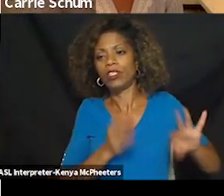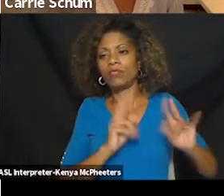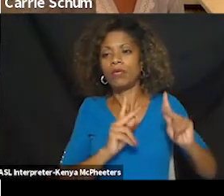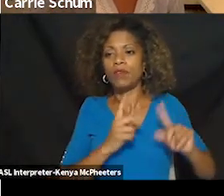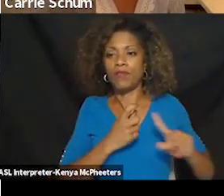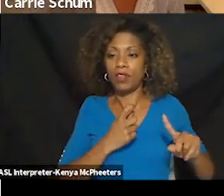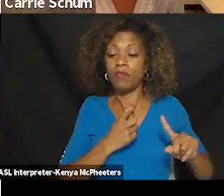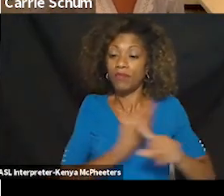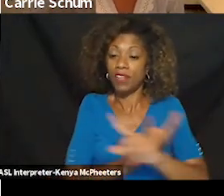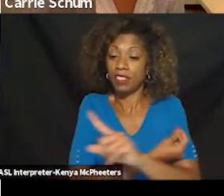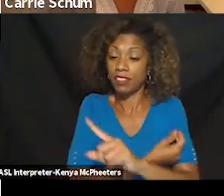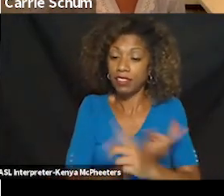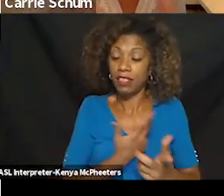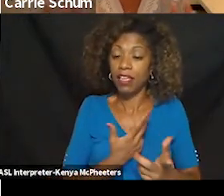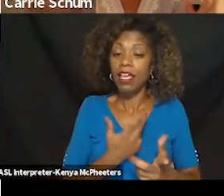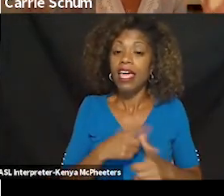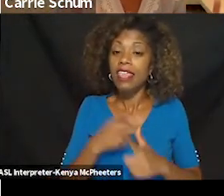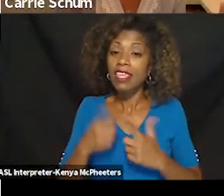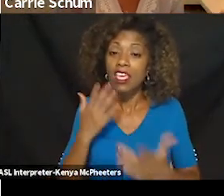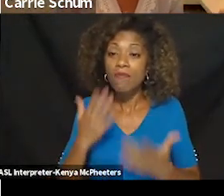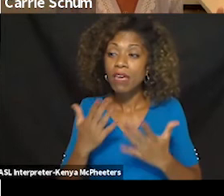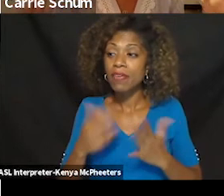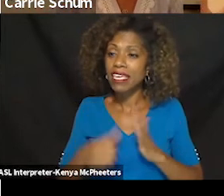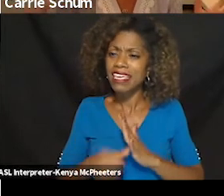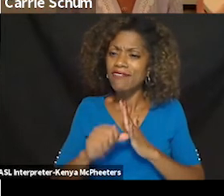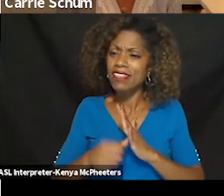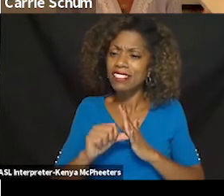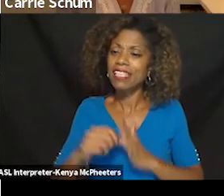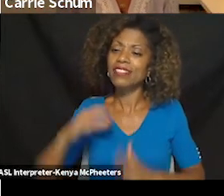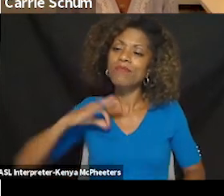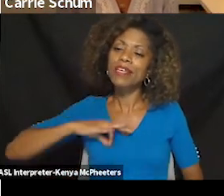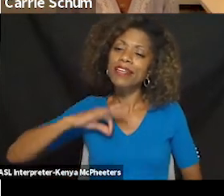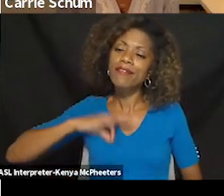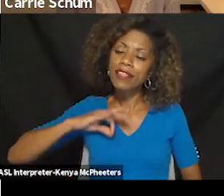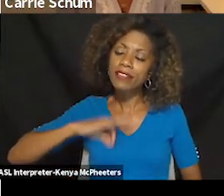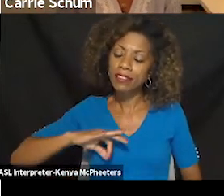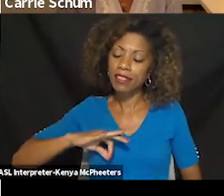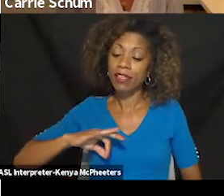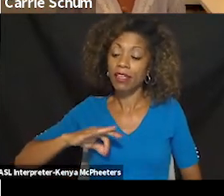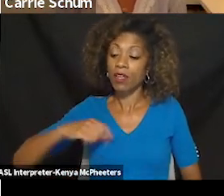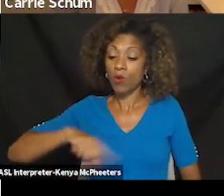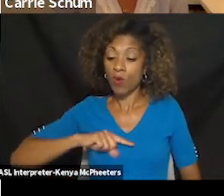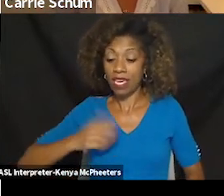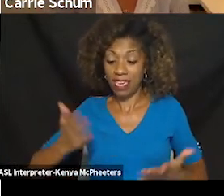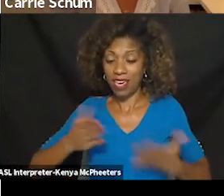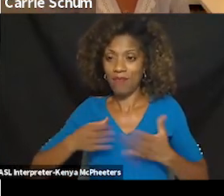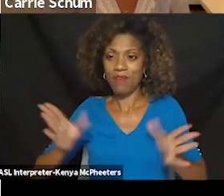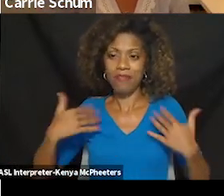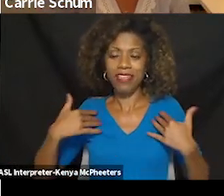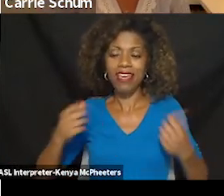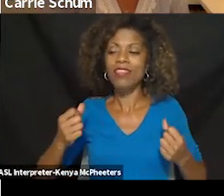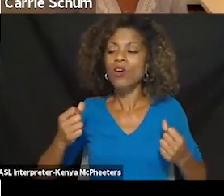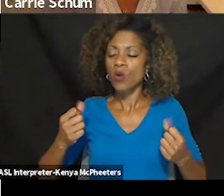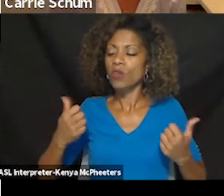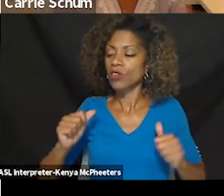And then really emphasize the benefits, right? We're all public health people are always solving problems. And the problem is some people have side